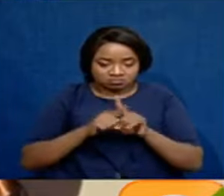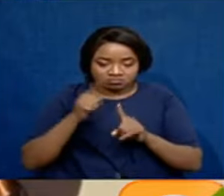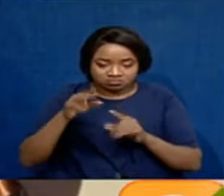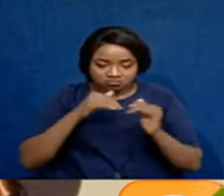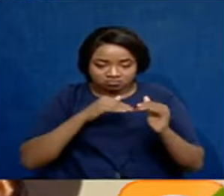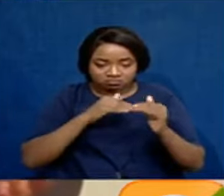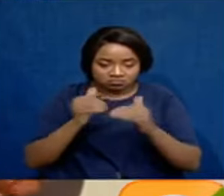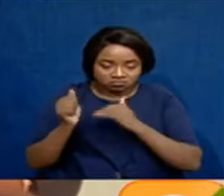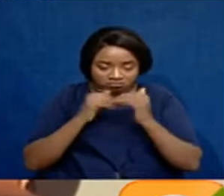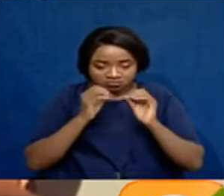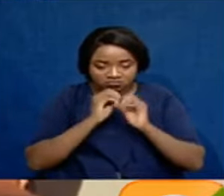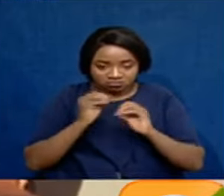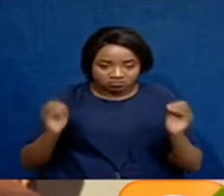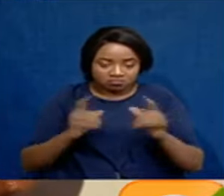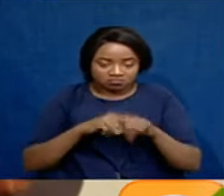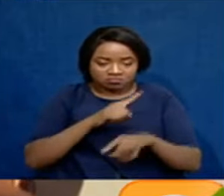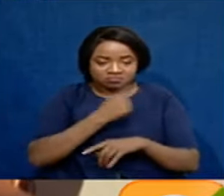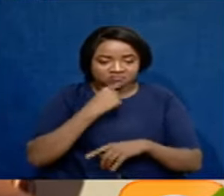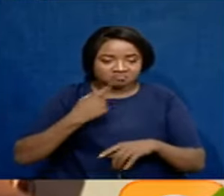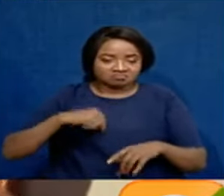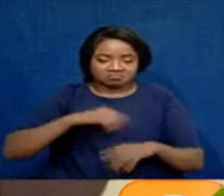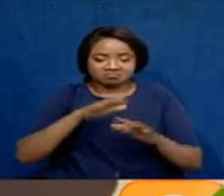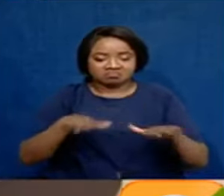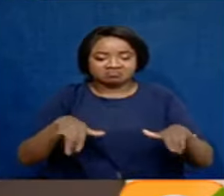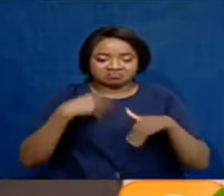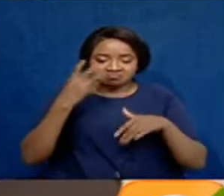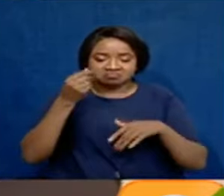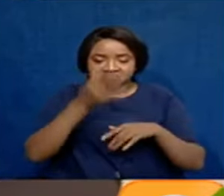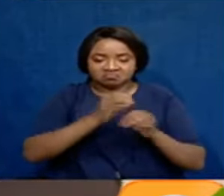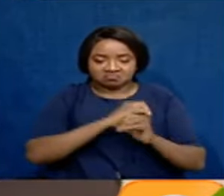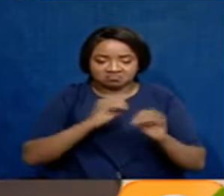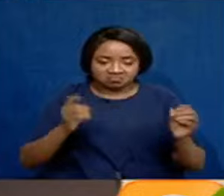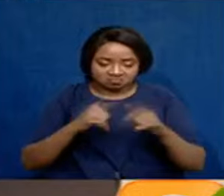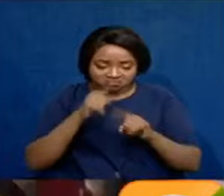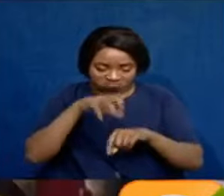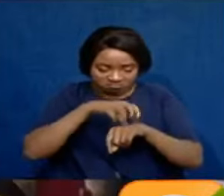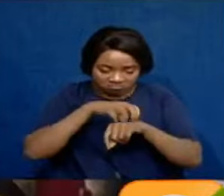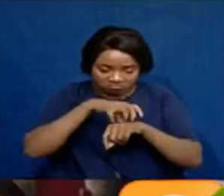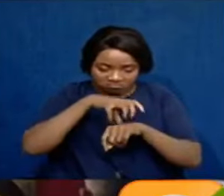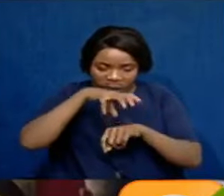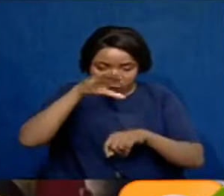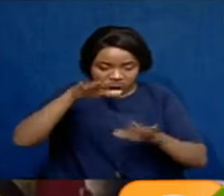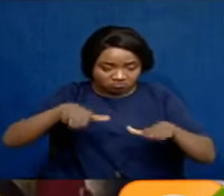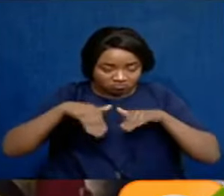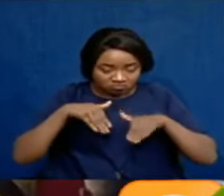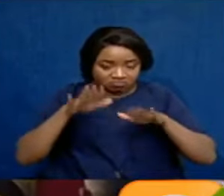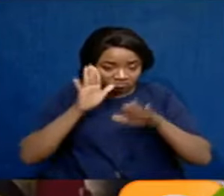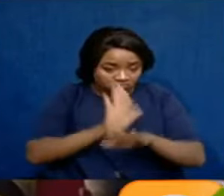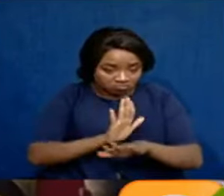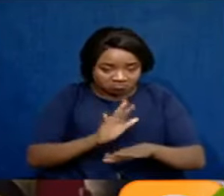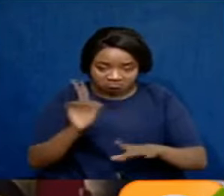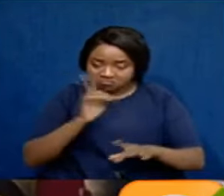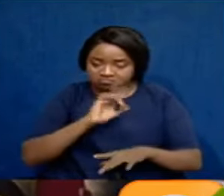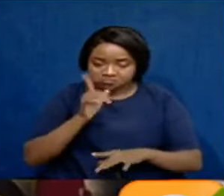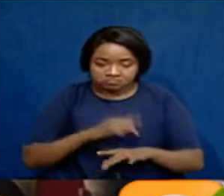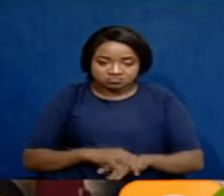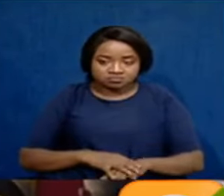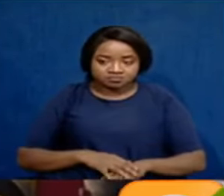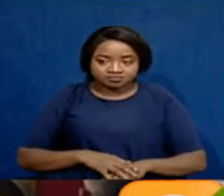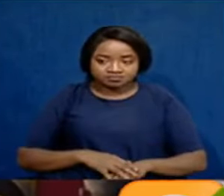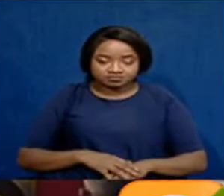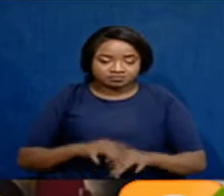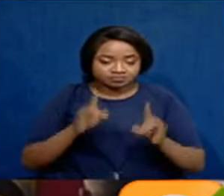that they need to wait when the tumor and the prostate gland is not waiting. Yes, Dr. Kimani. Perhaps to muddle the waters more is that